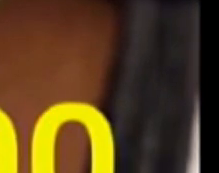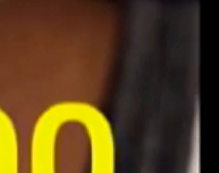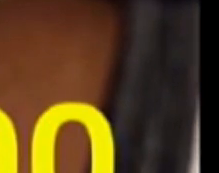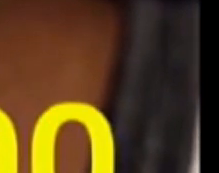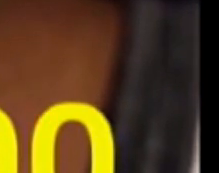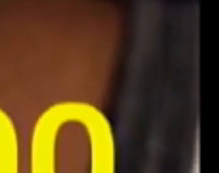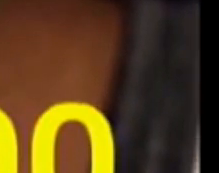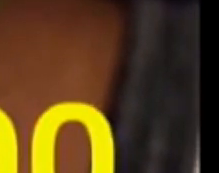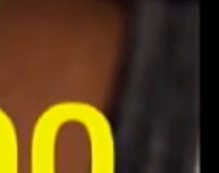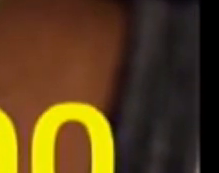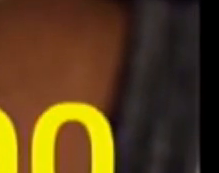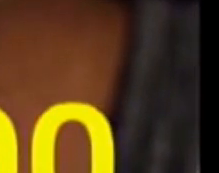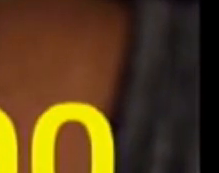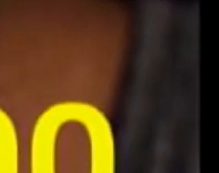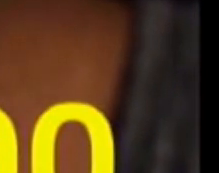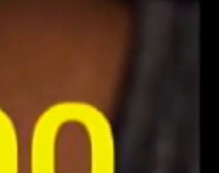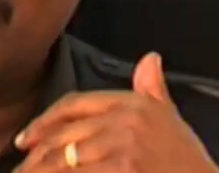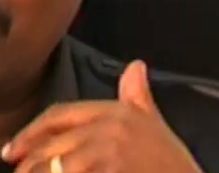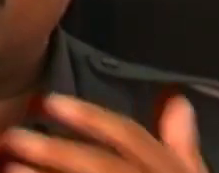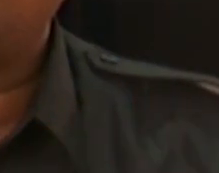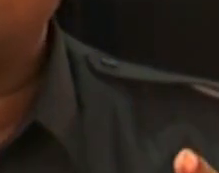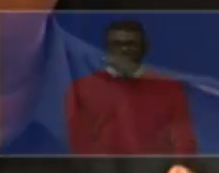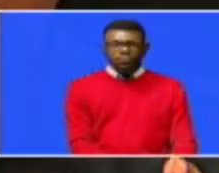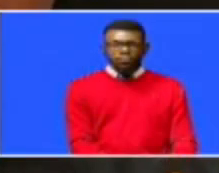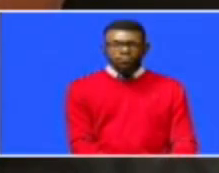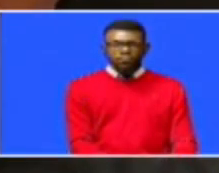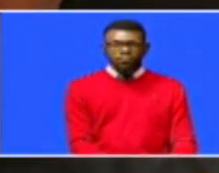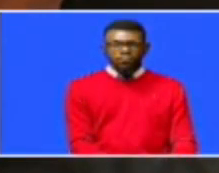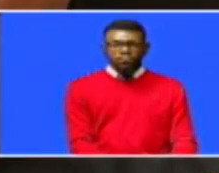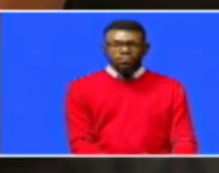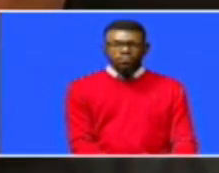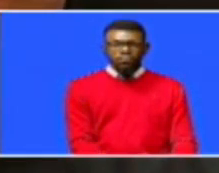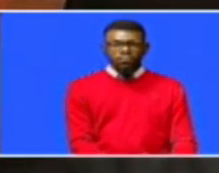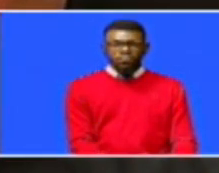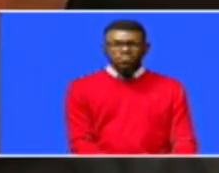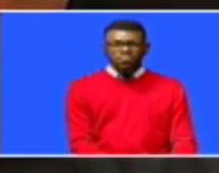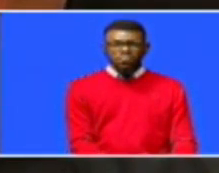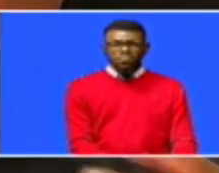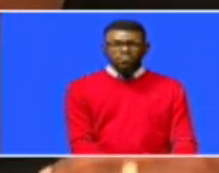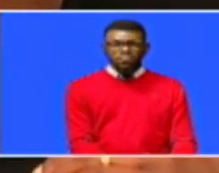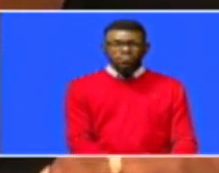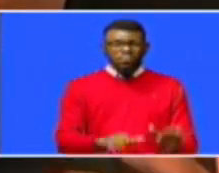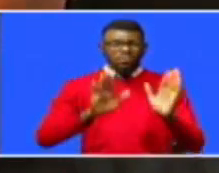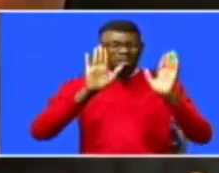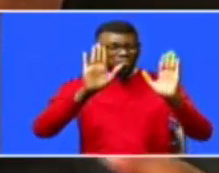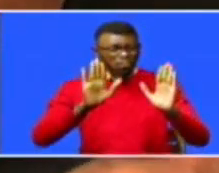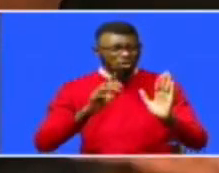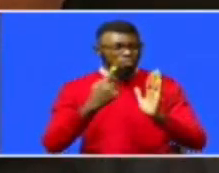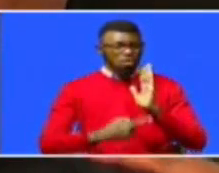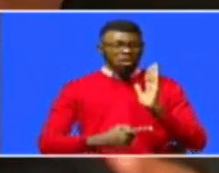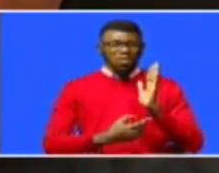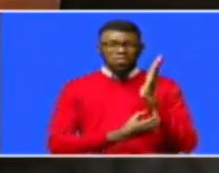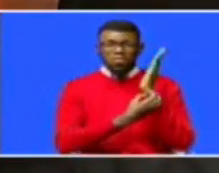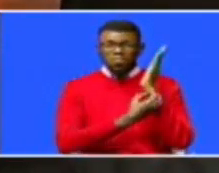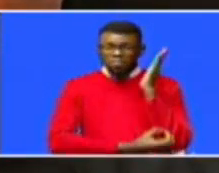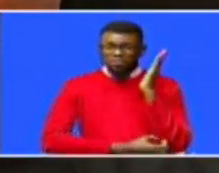400 victims were reported to have been rescued. The most important thing is the issue of poverty. That poverty leads